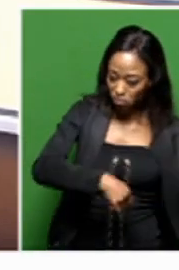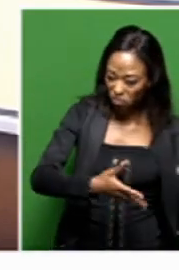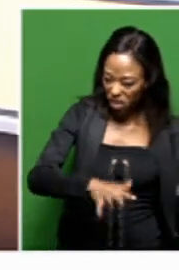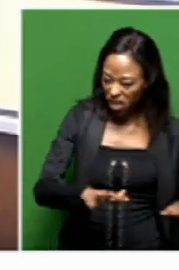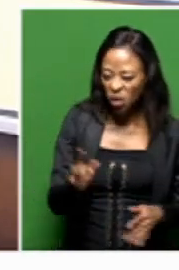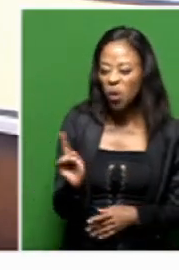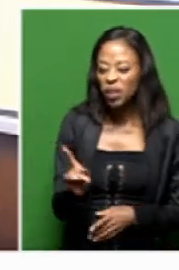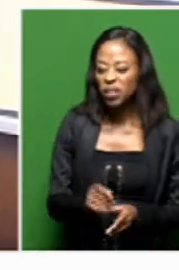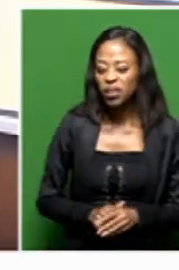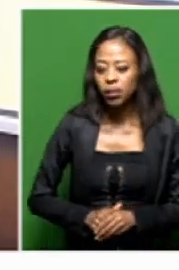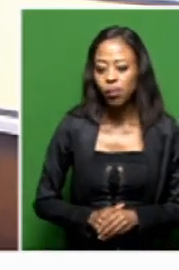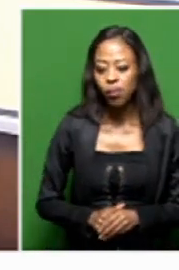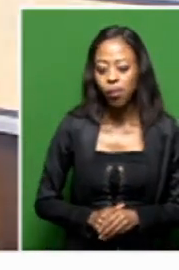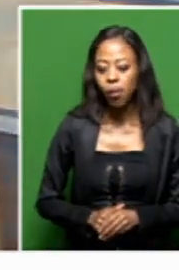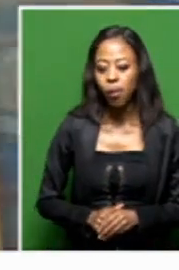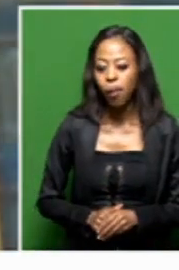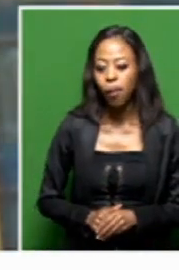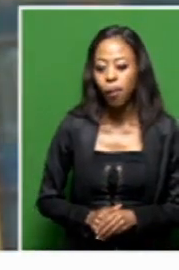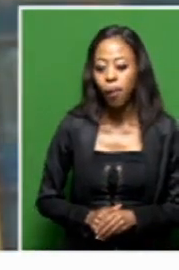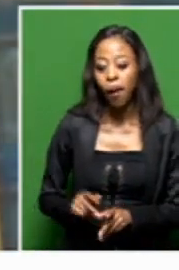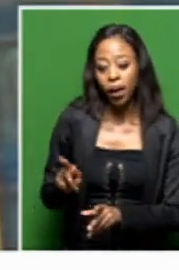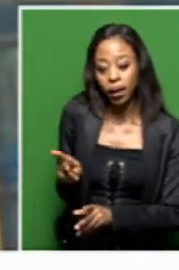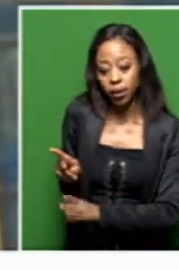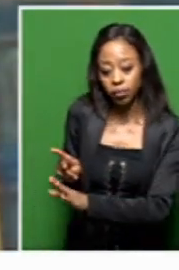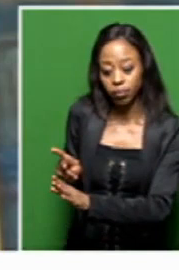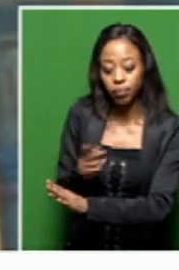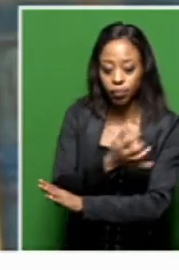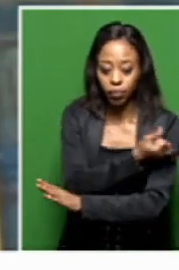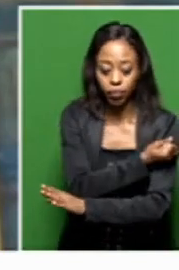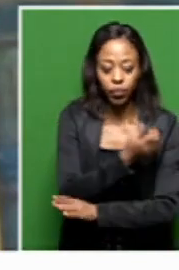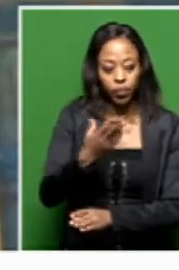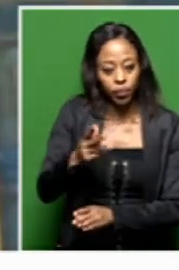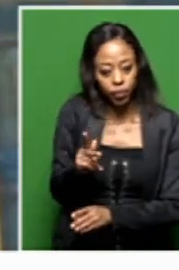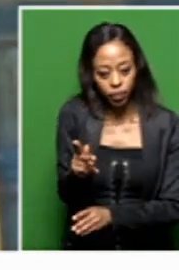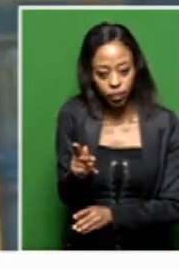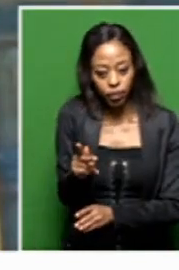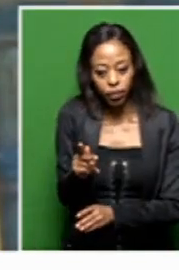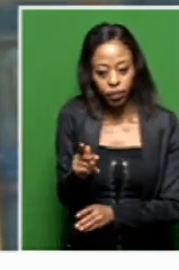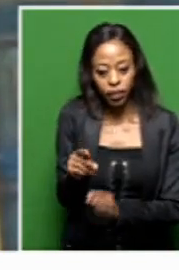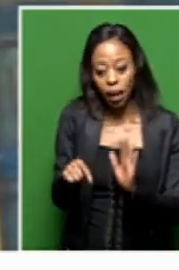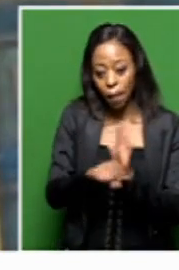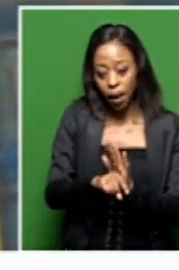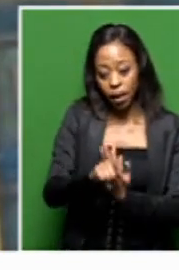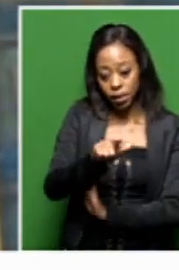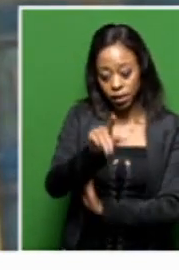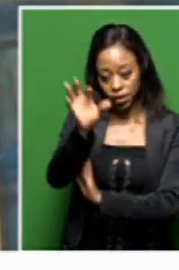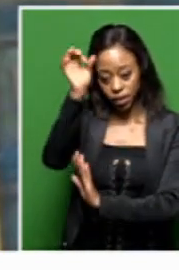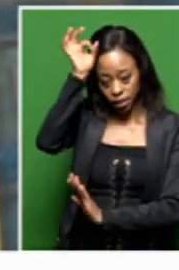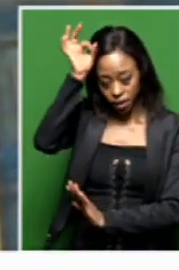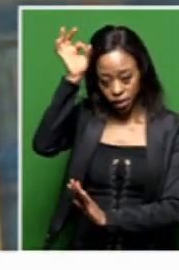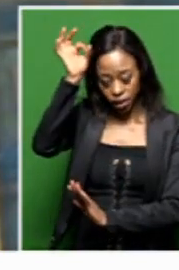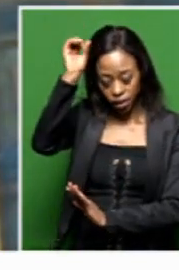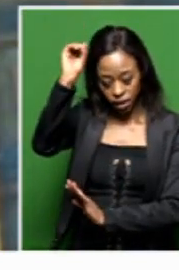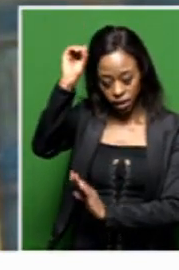So in the central storage of vaccines, we store Pfizer vaccine at minus 70 degrees and we store